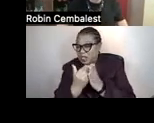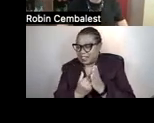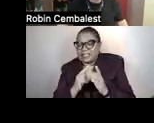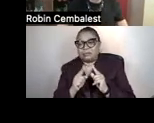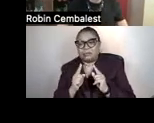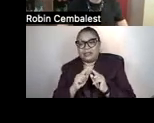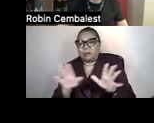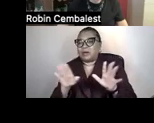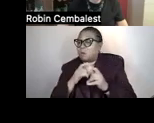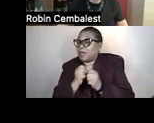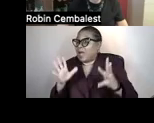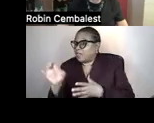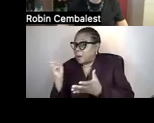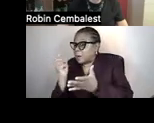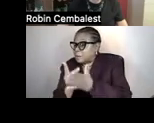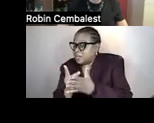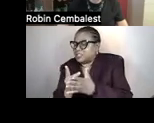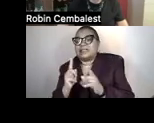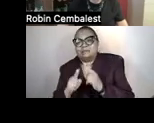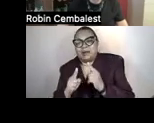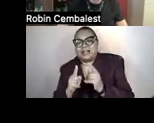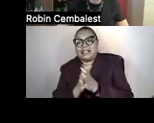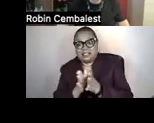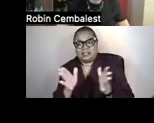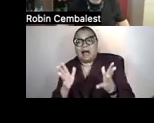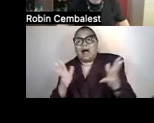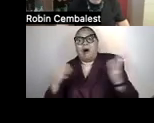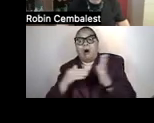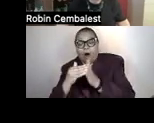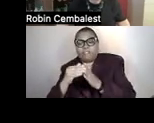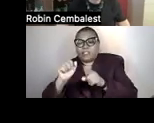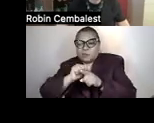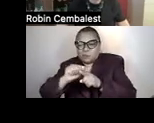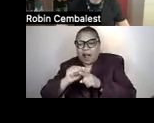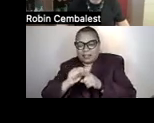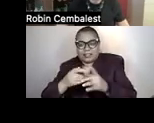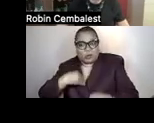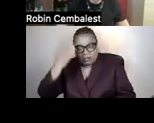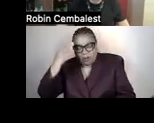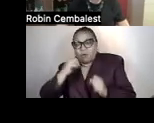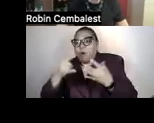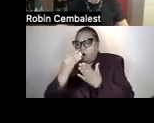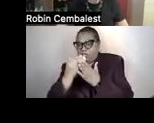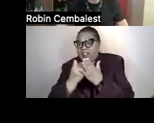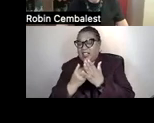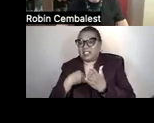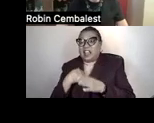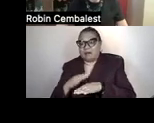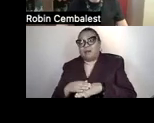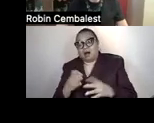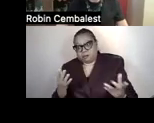without their permission, but it is widely practiced, as we all know, and I know from all the lists that I'm on.